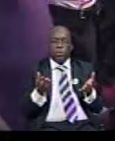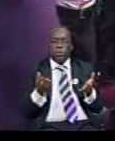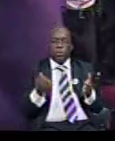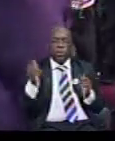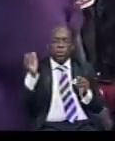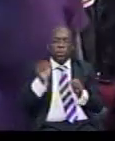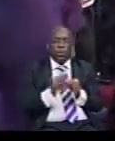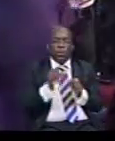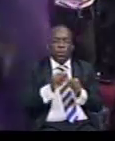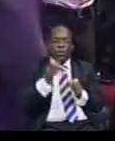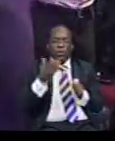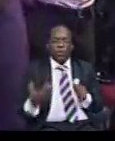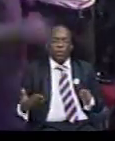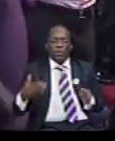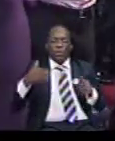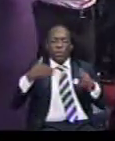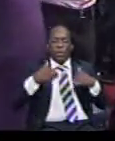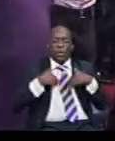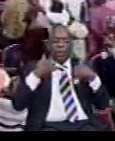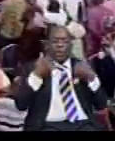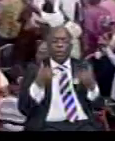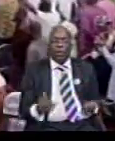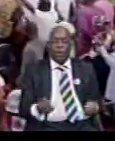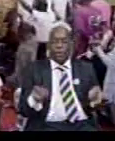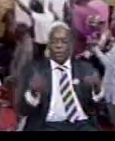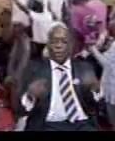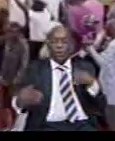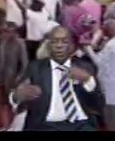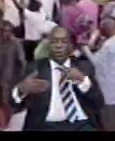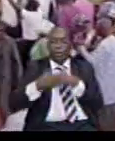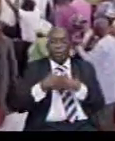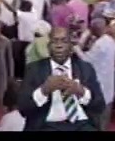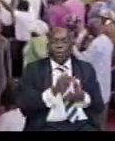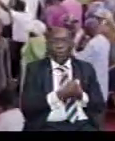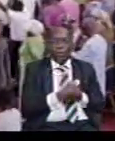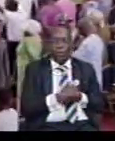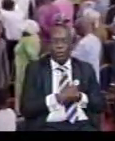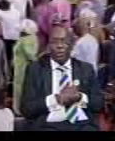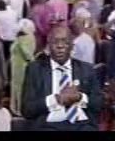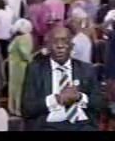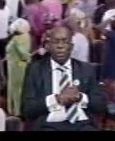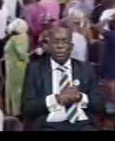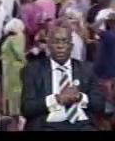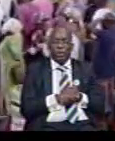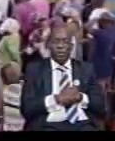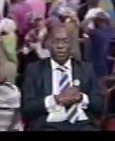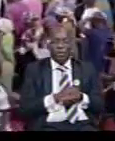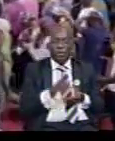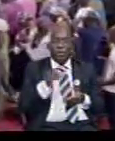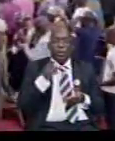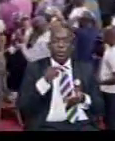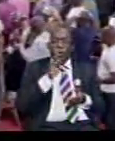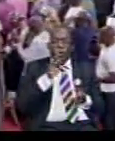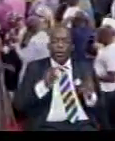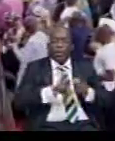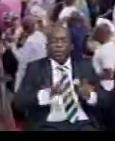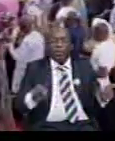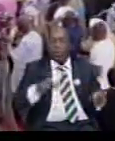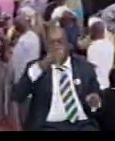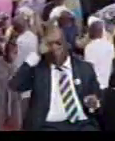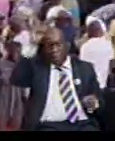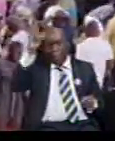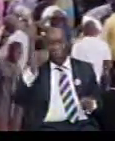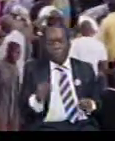everything has now come back. You're a different man. You're